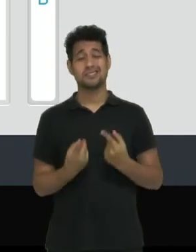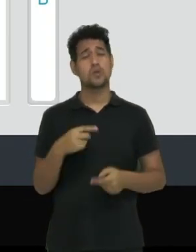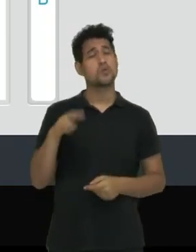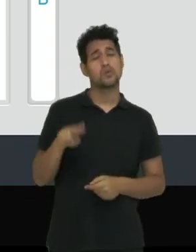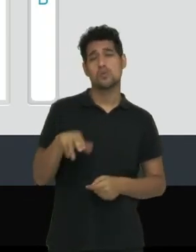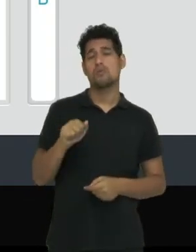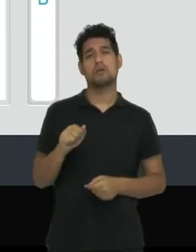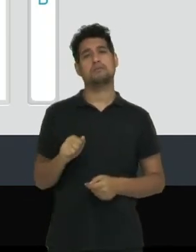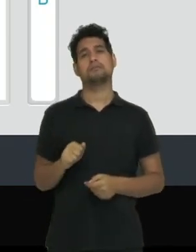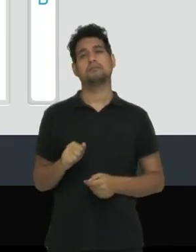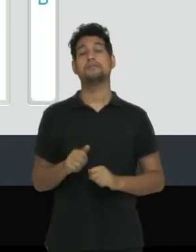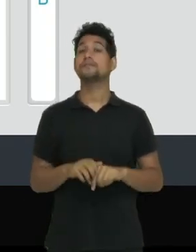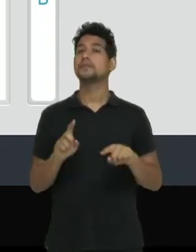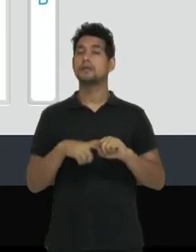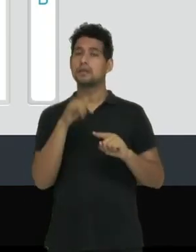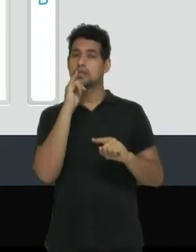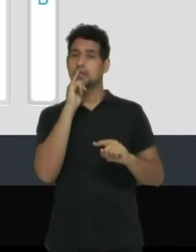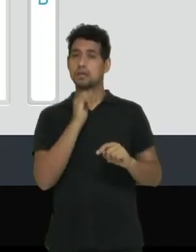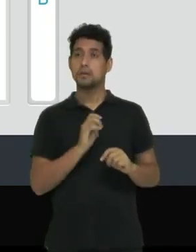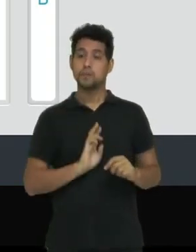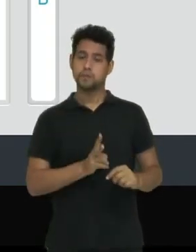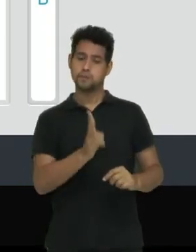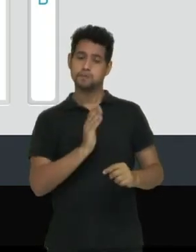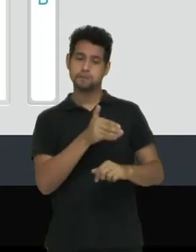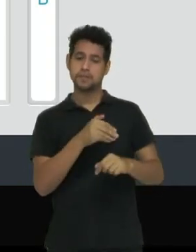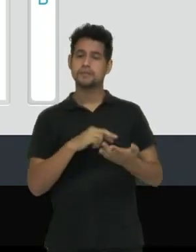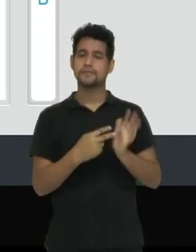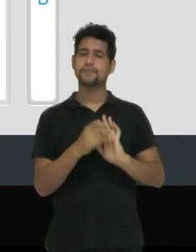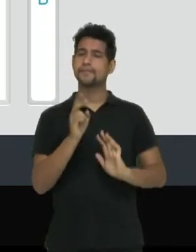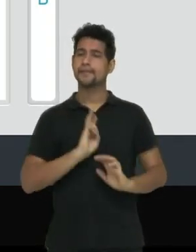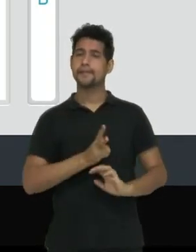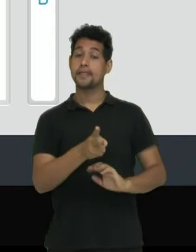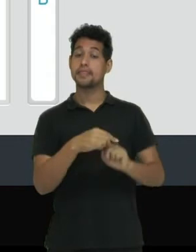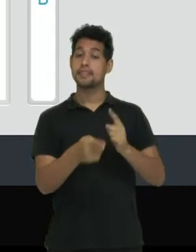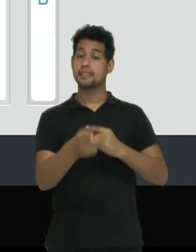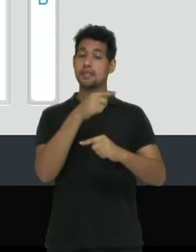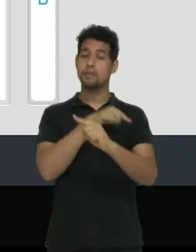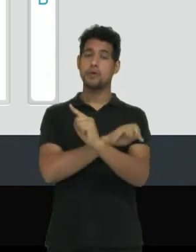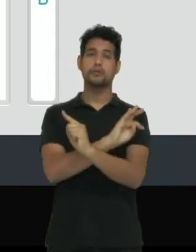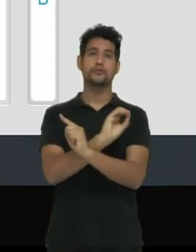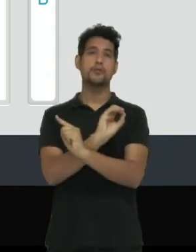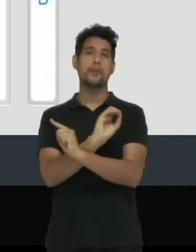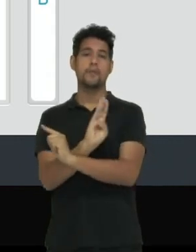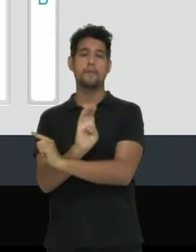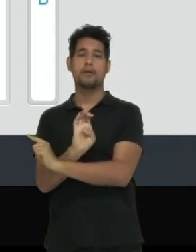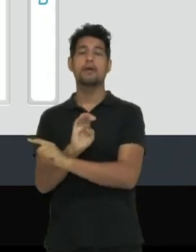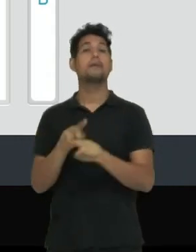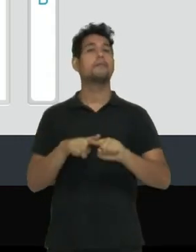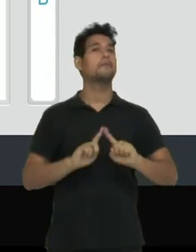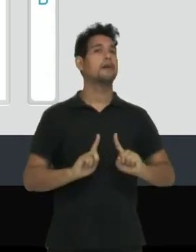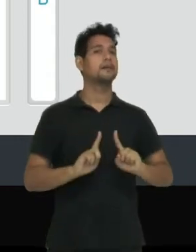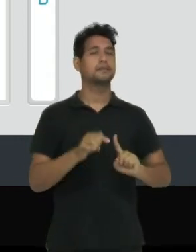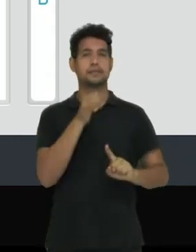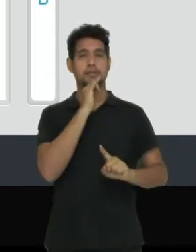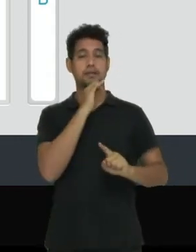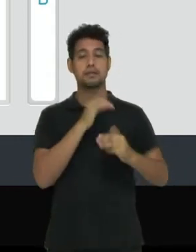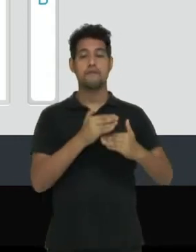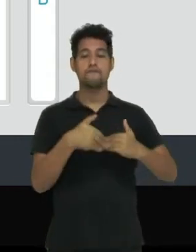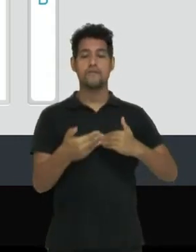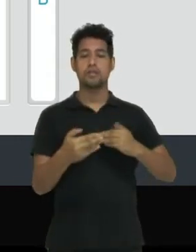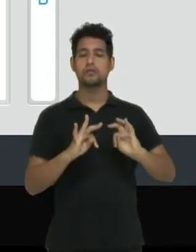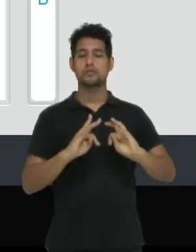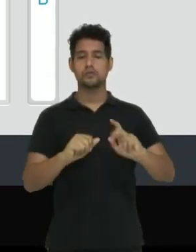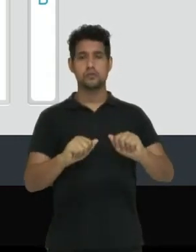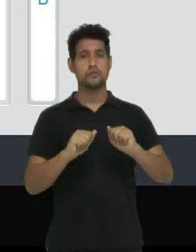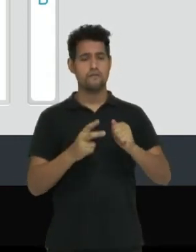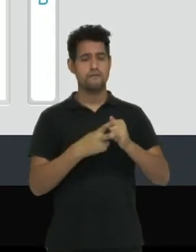na mesma ordem. Os advérbios de frequência sempre vêm depois do verbo to be em uma frase, mas na frente de todos os